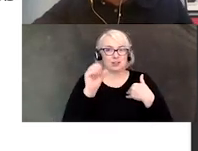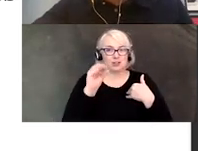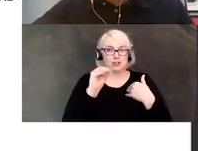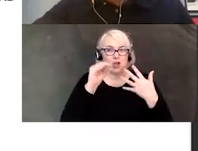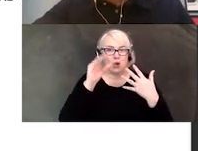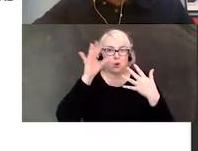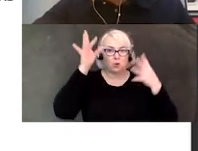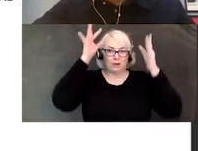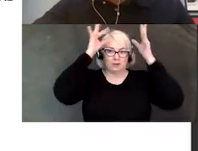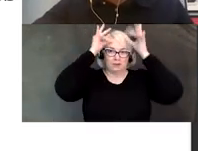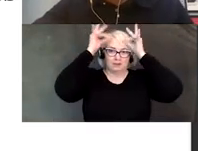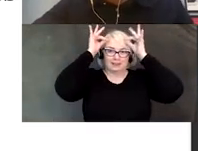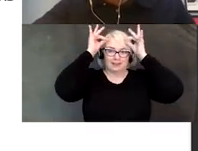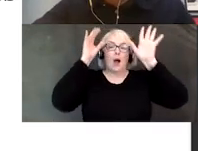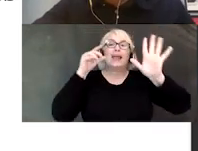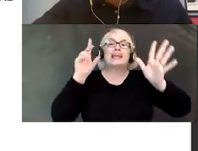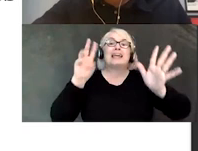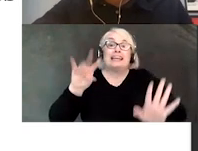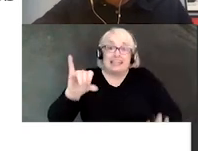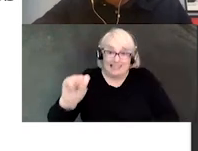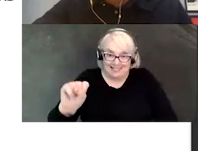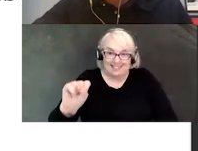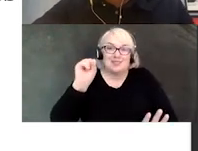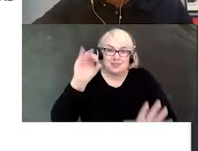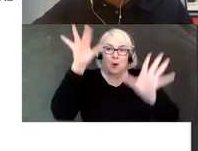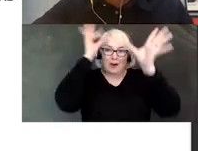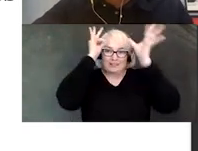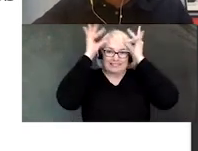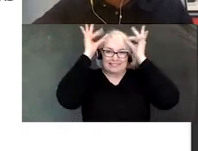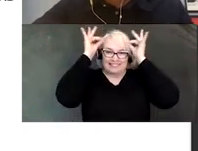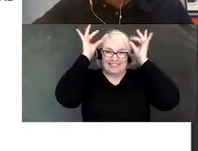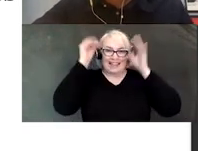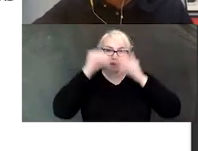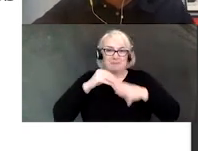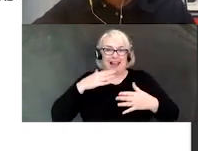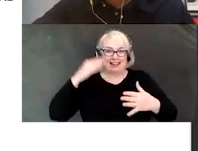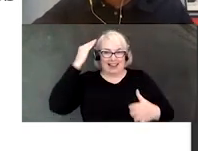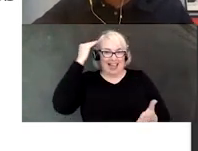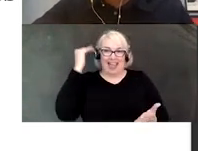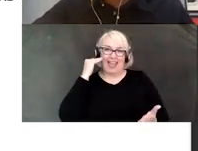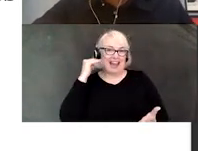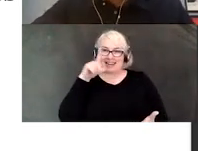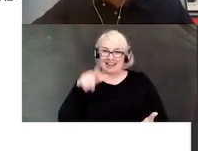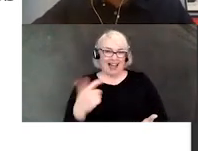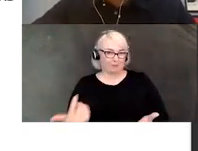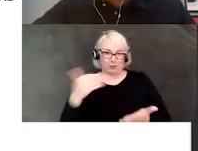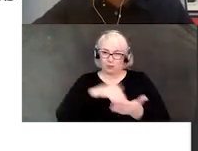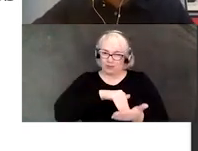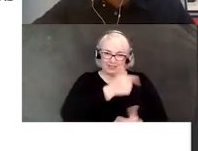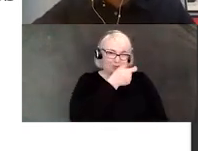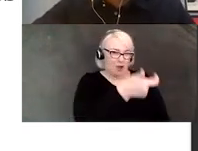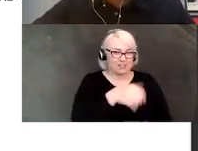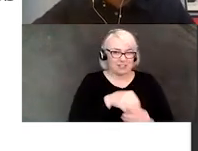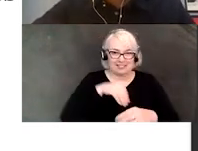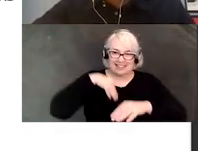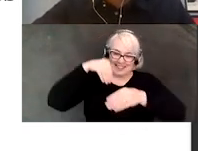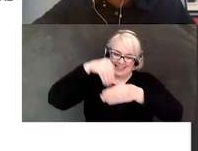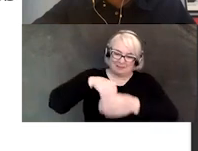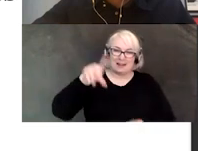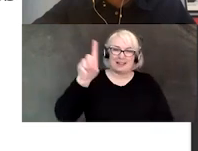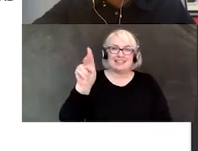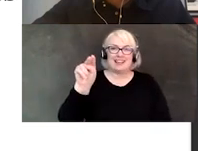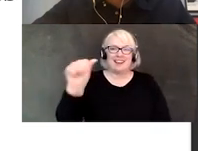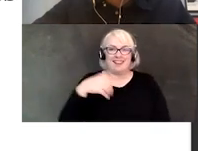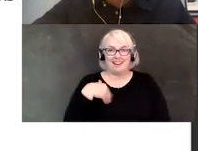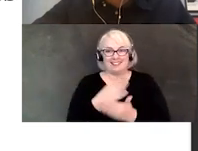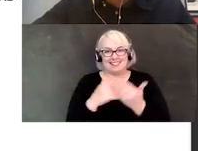there wasn't a lot of revisiting that had to be done. It's, it's, it's in the DNA on some level, but like, I remember pitching twilight zone